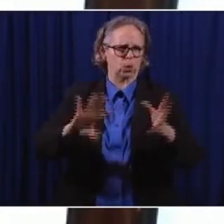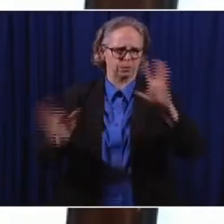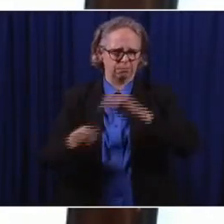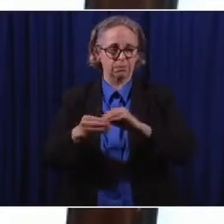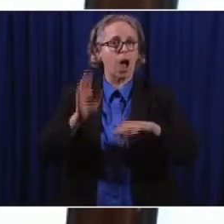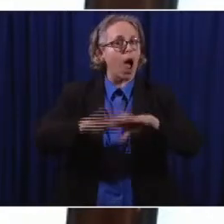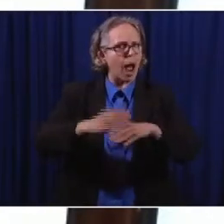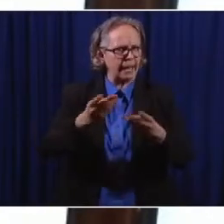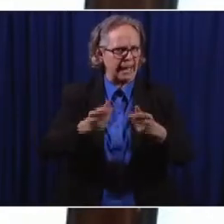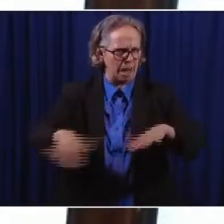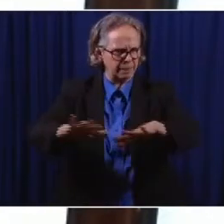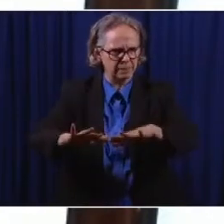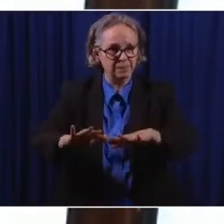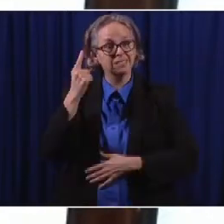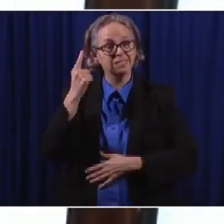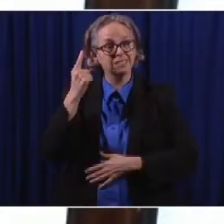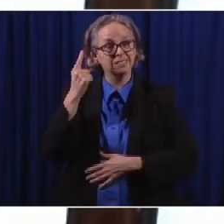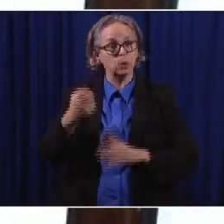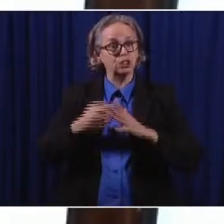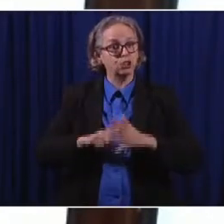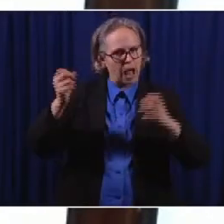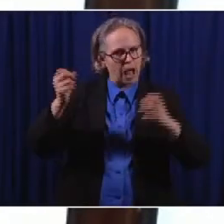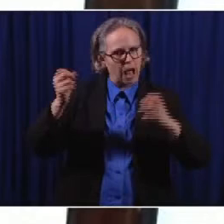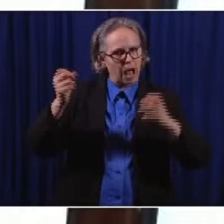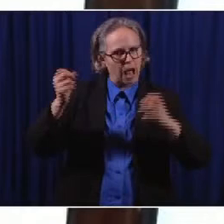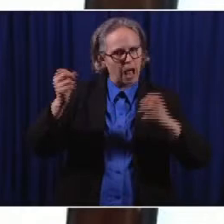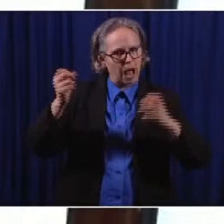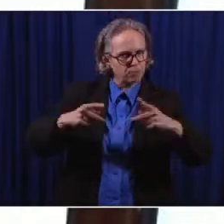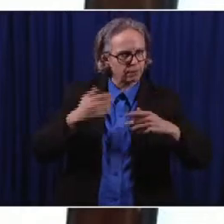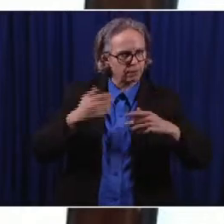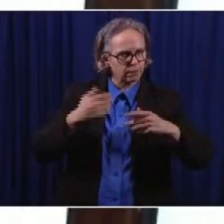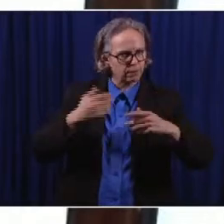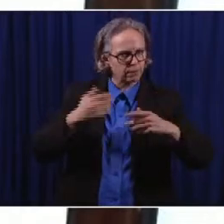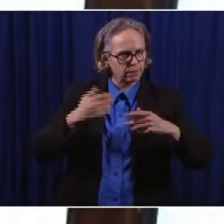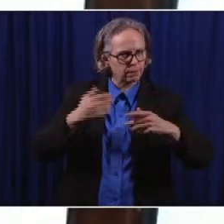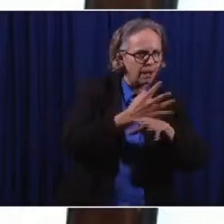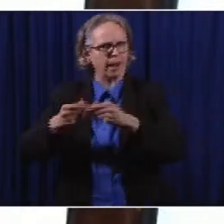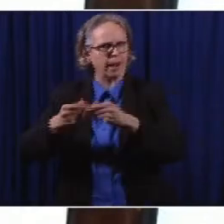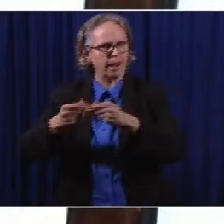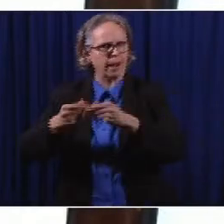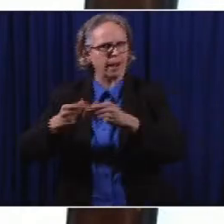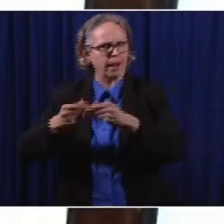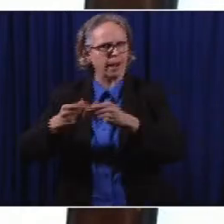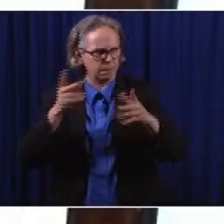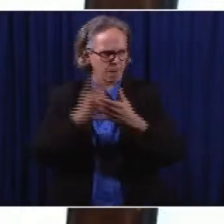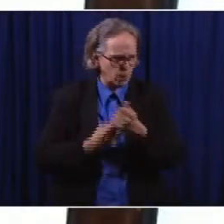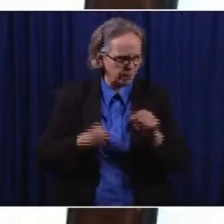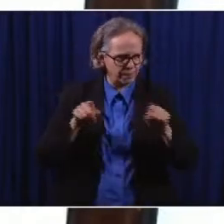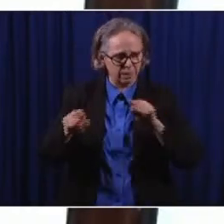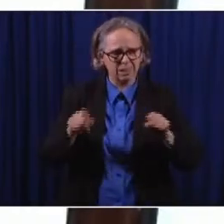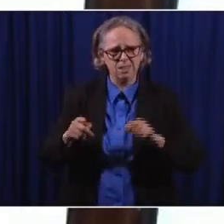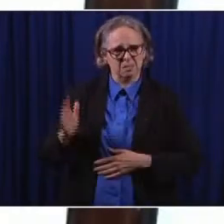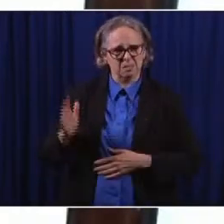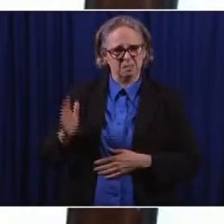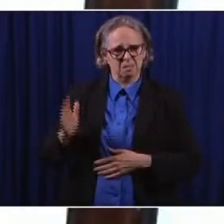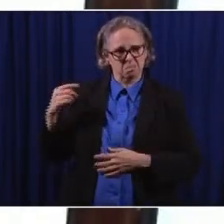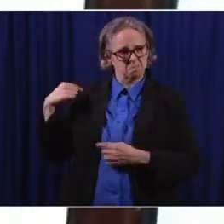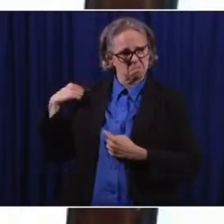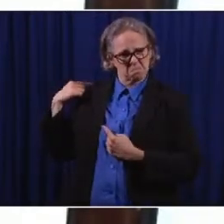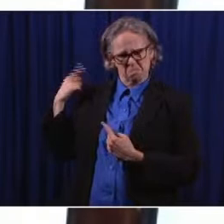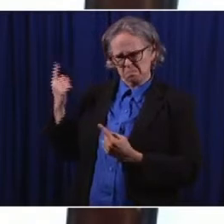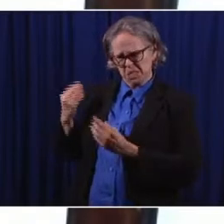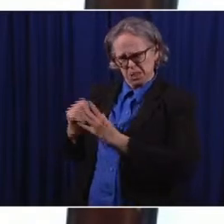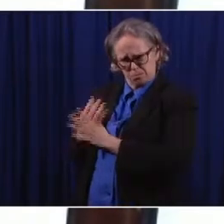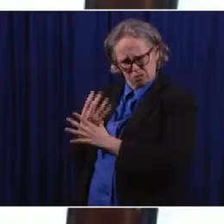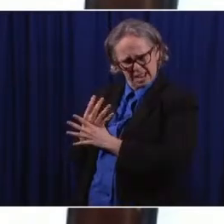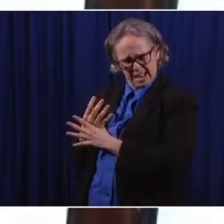school year on a hybrid system. Our goal from the start of the end, really, of last school year was to do whatever